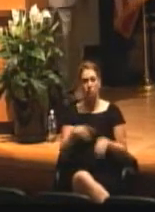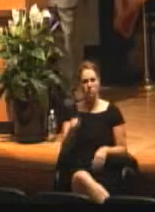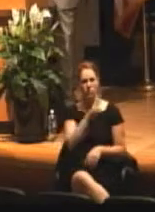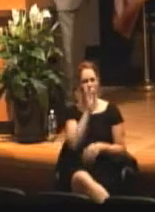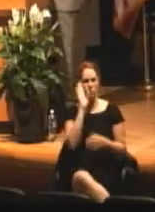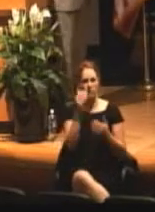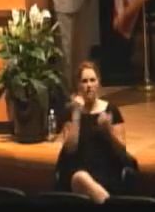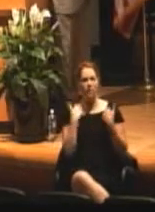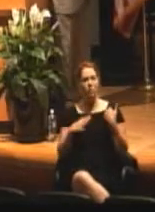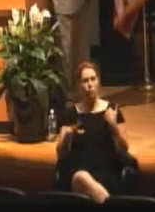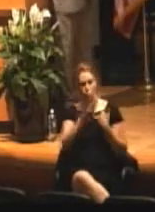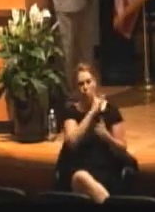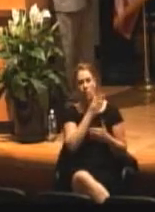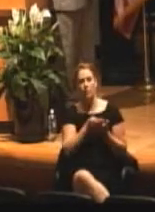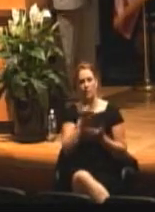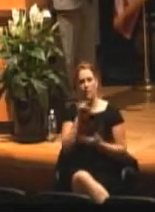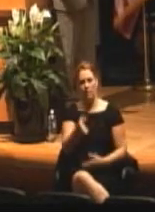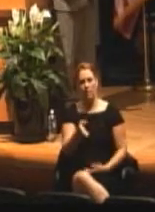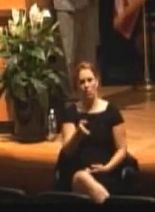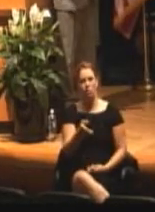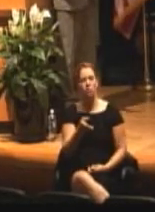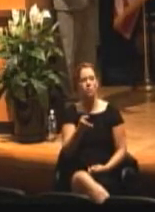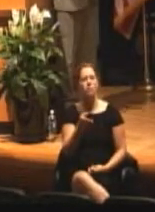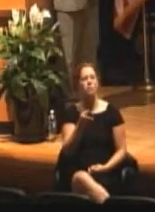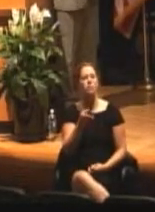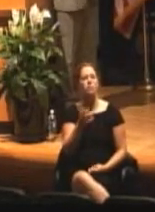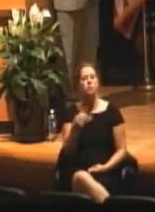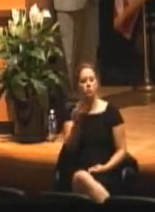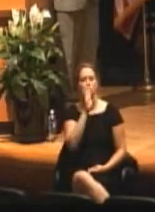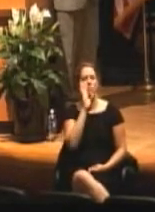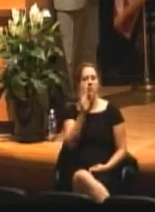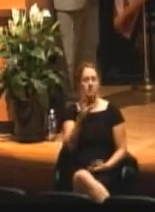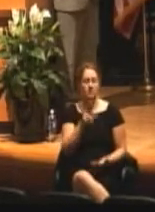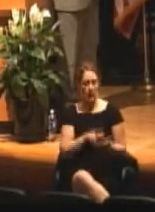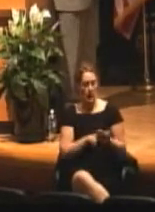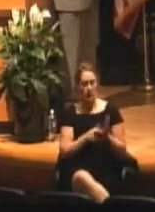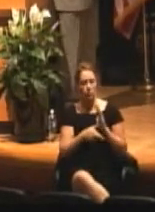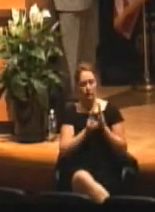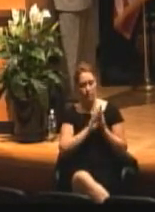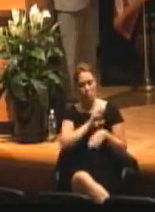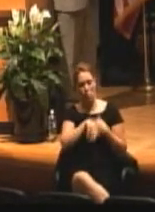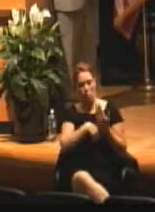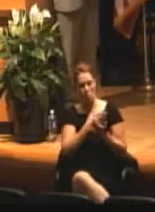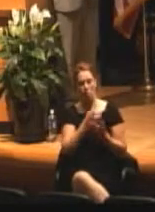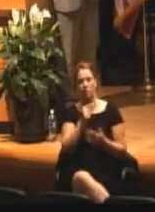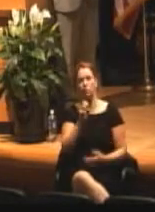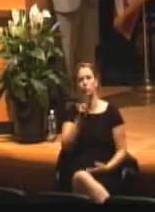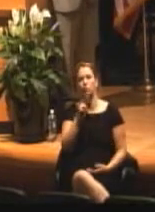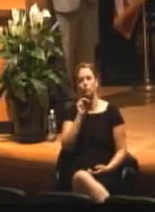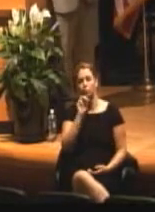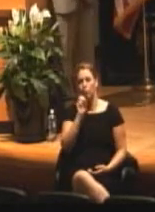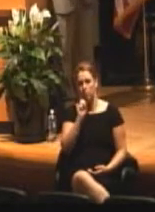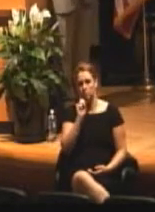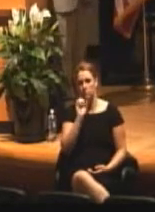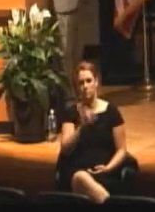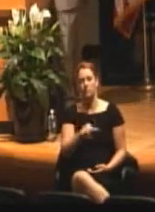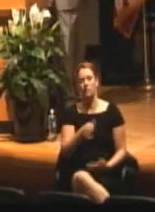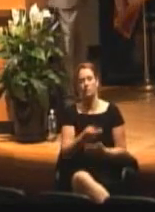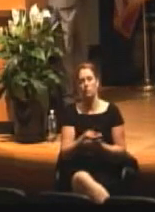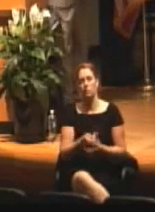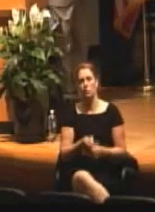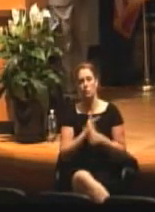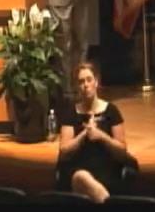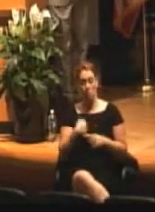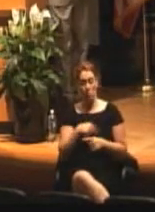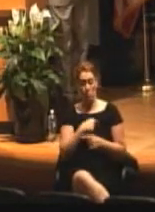point. Everything will be signed. They do a review of all the terms of the loan. Hopefully, when you get there, everything's the same as you expect. Like for us, what we do is,